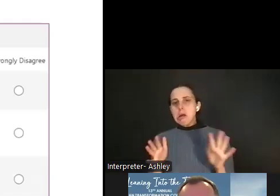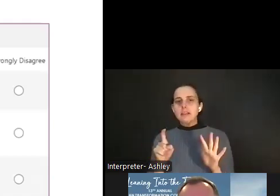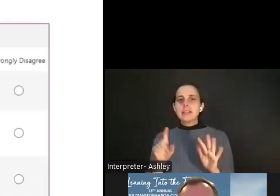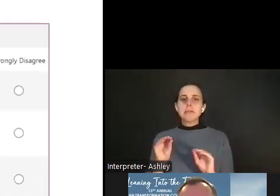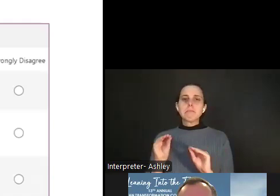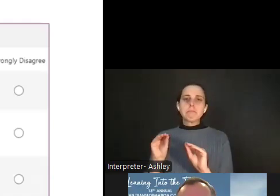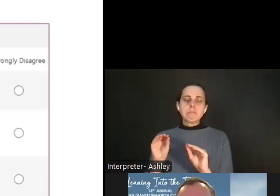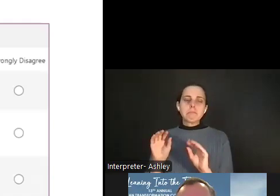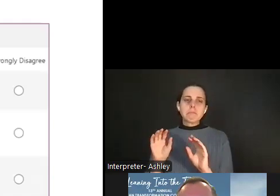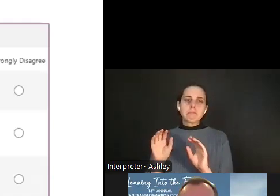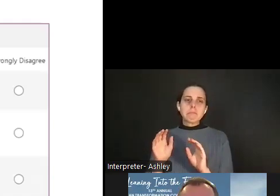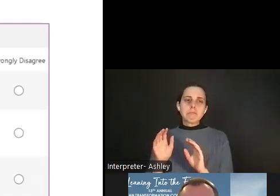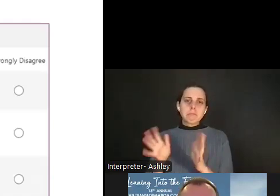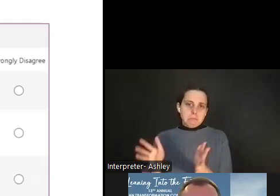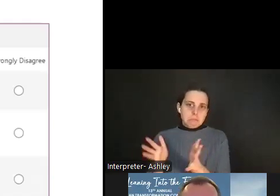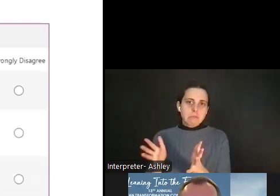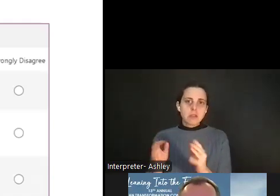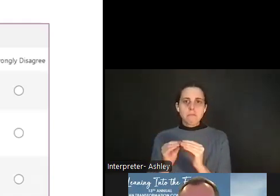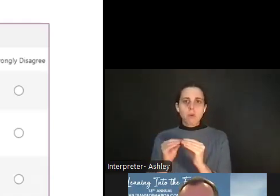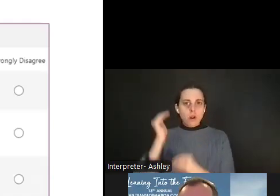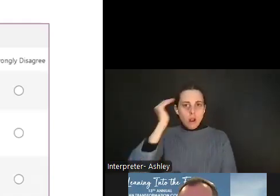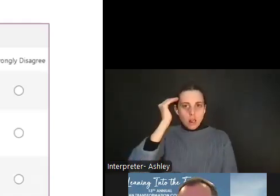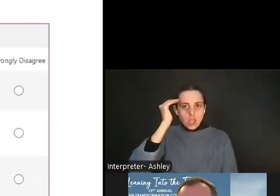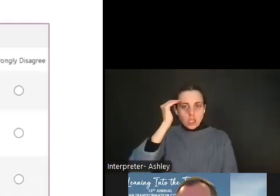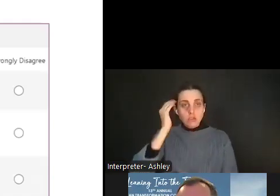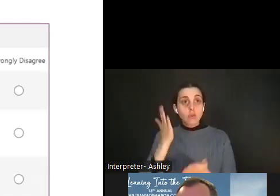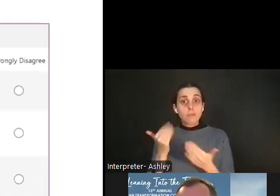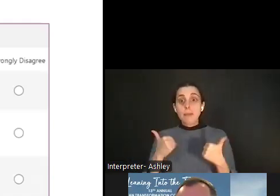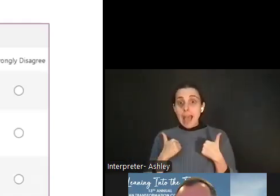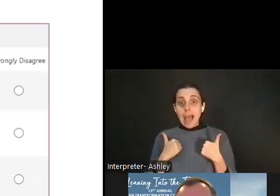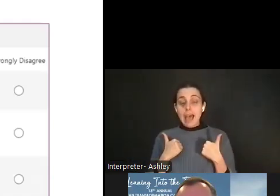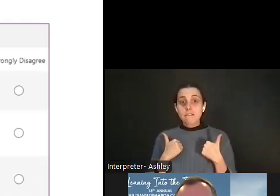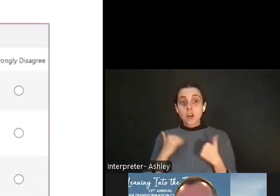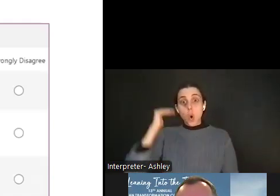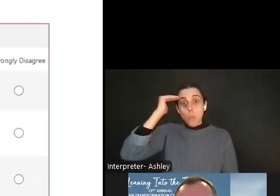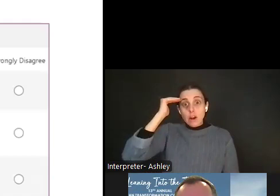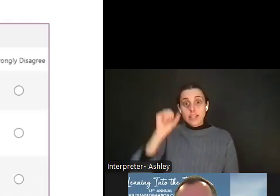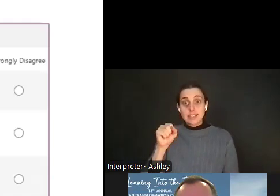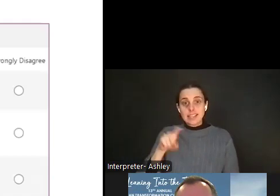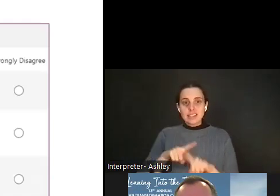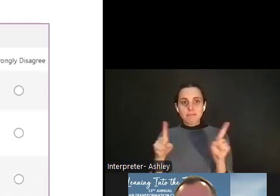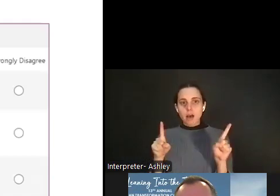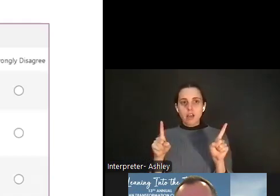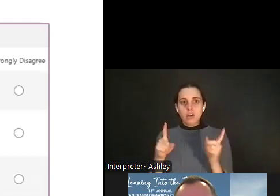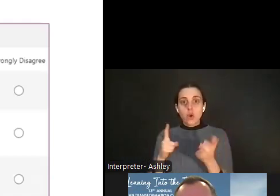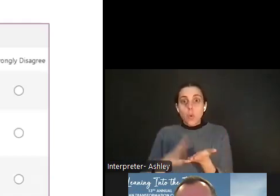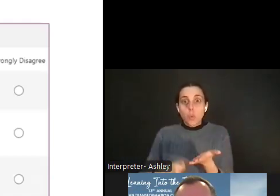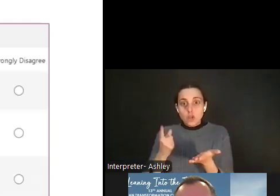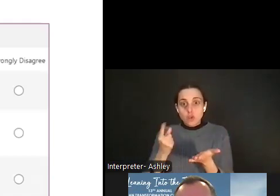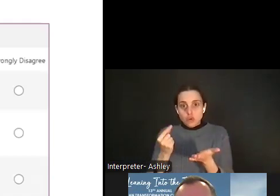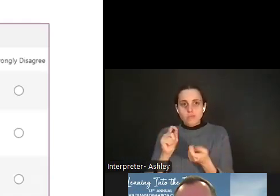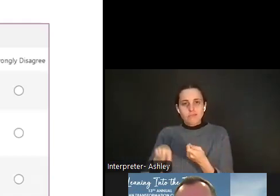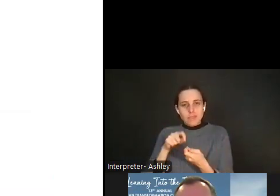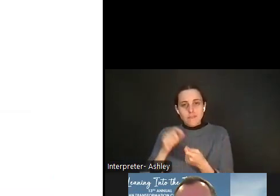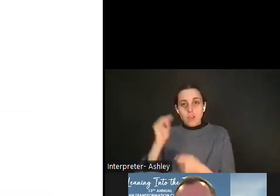desire or knowledge. They have their awareness, but not the desire or knowledge. The other dimension we measure with